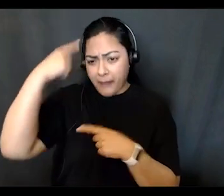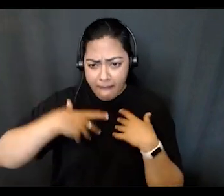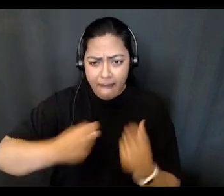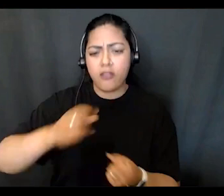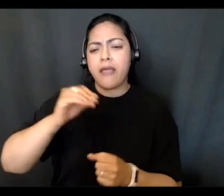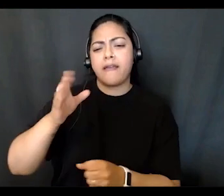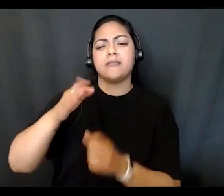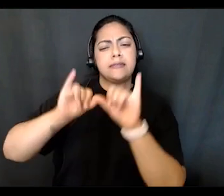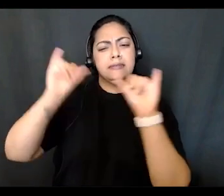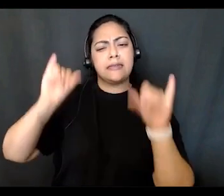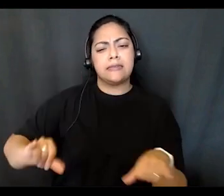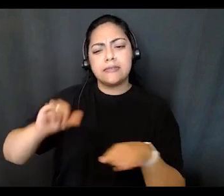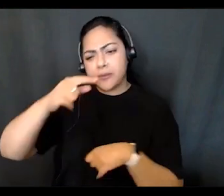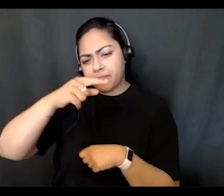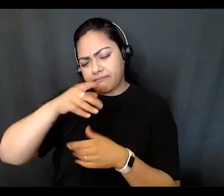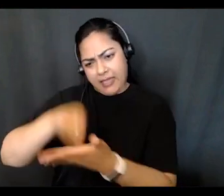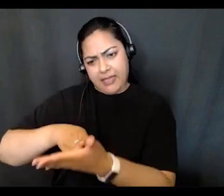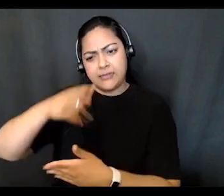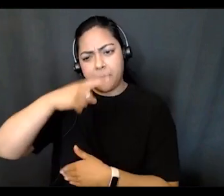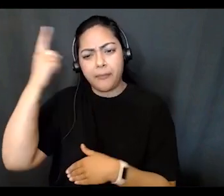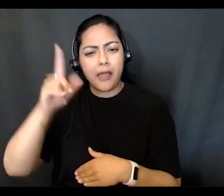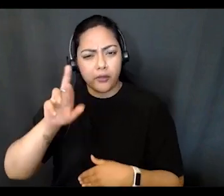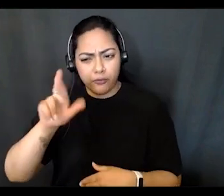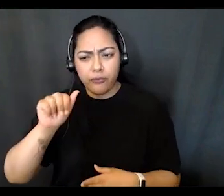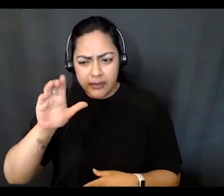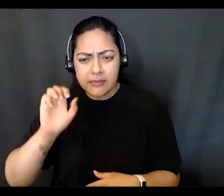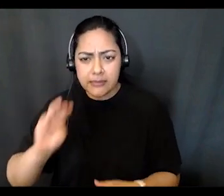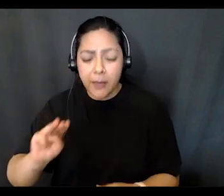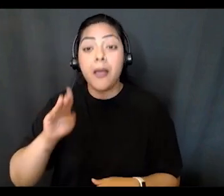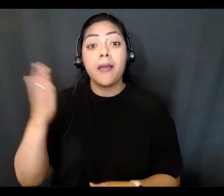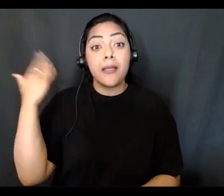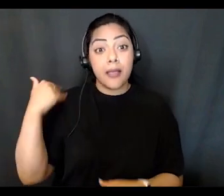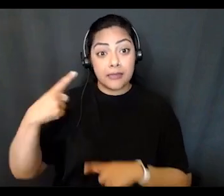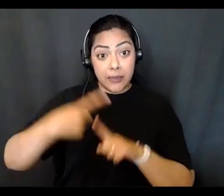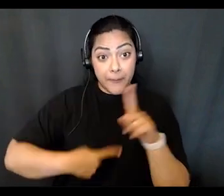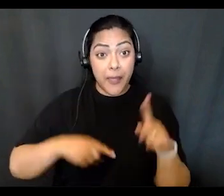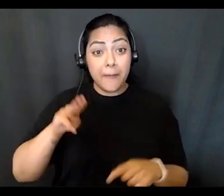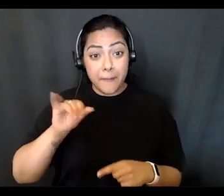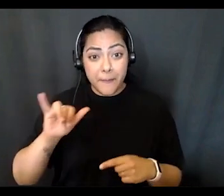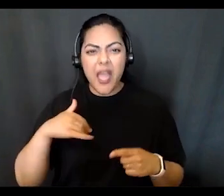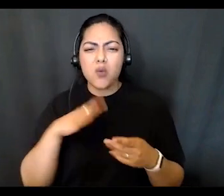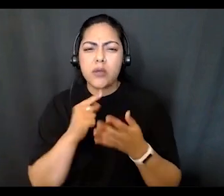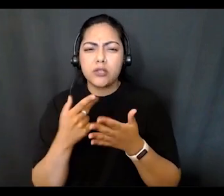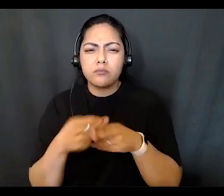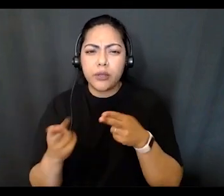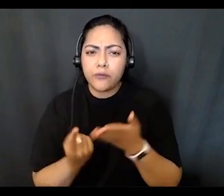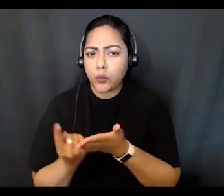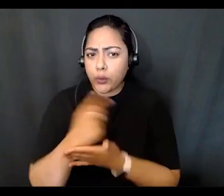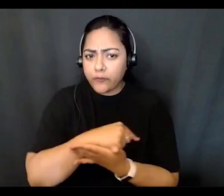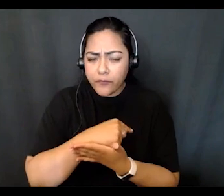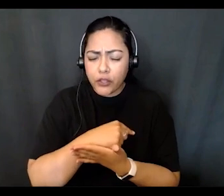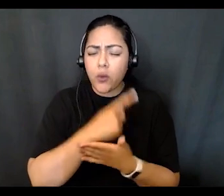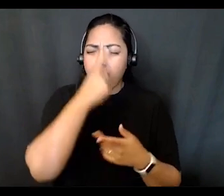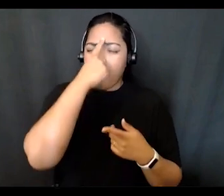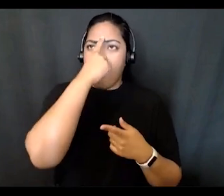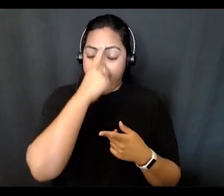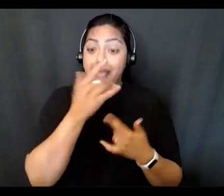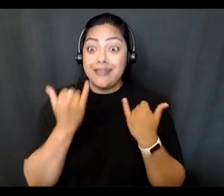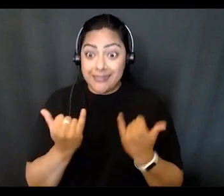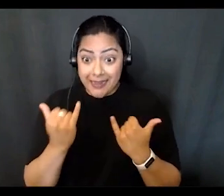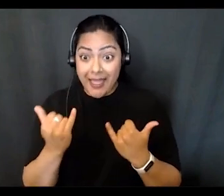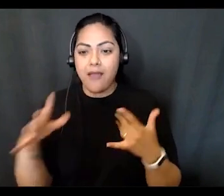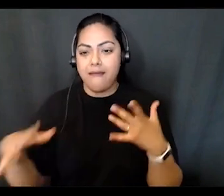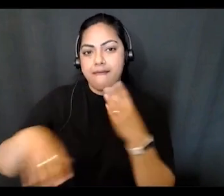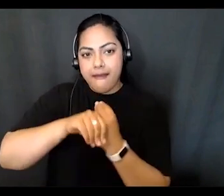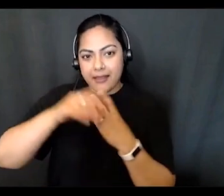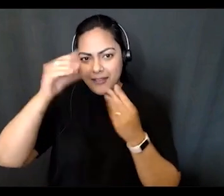overview from what we did in part one in May last month. And I'm hoping that people are then able to make those connections